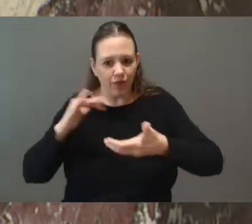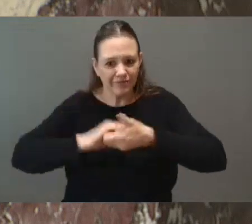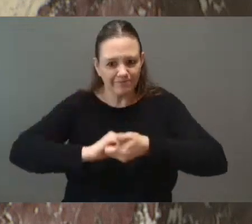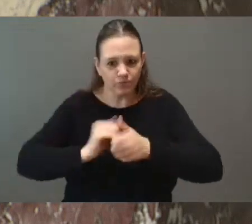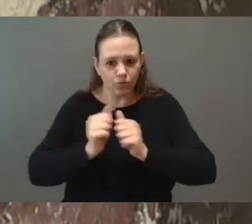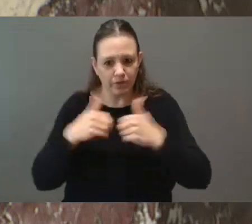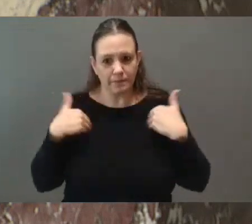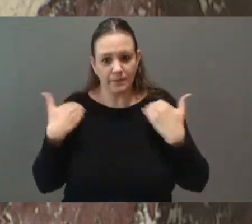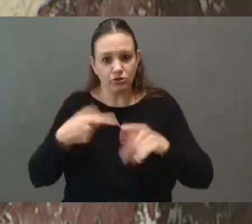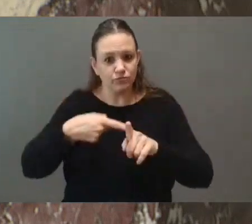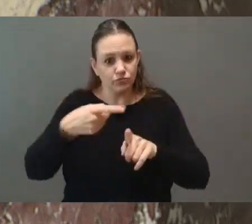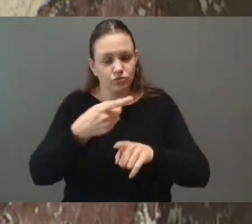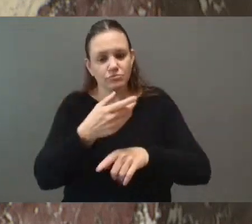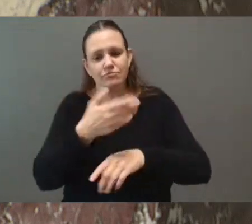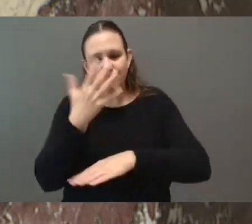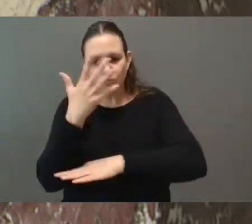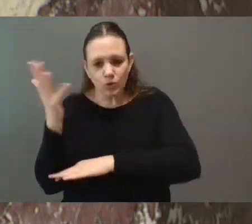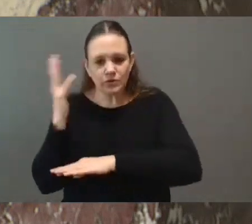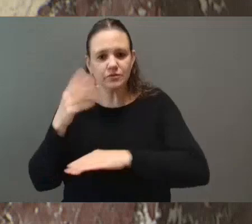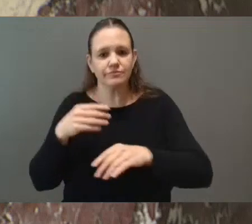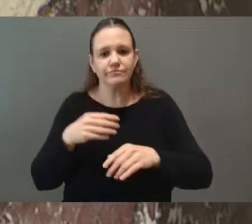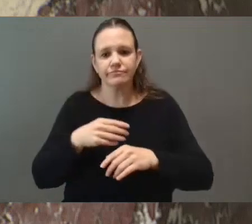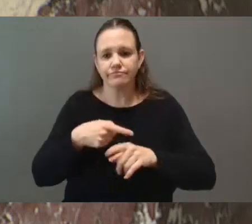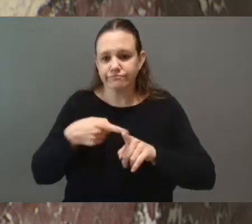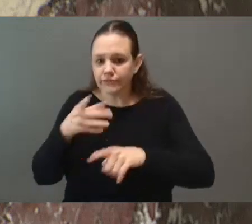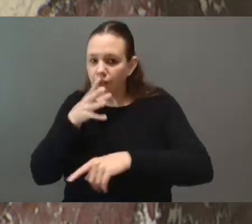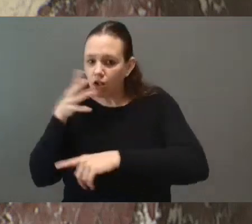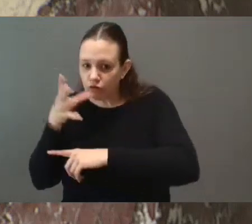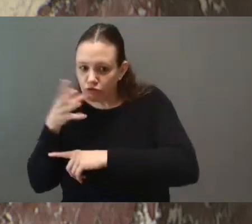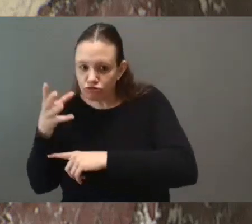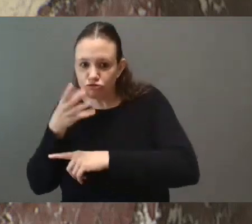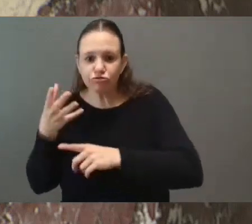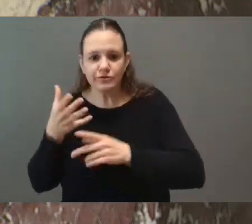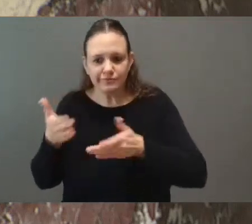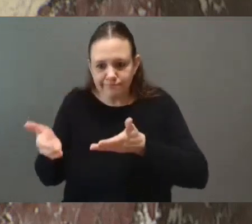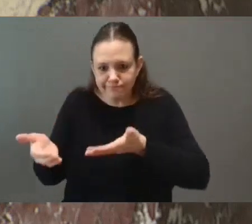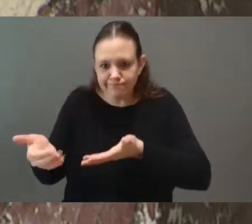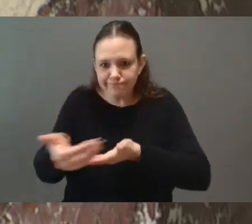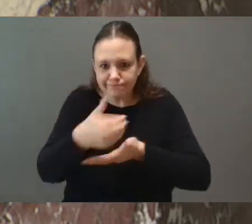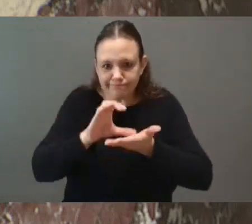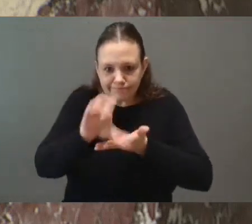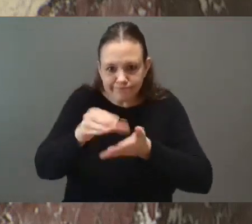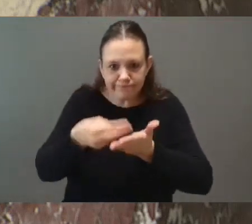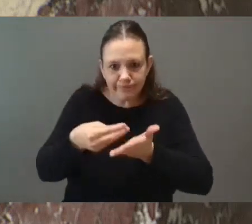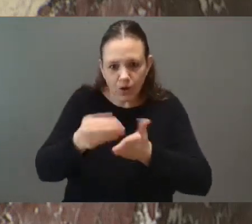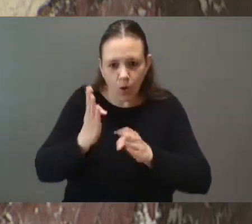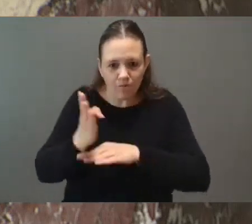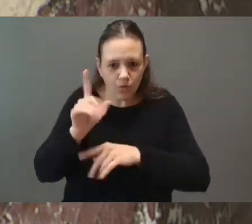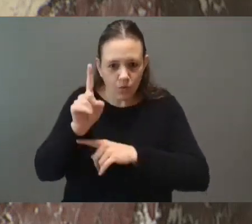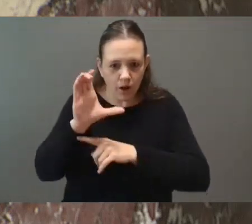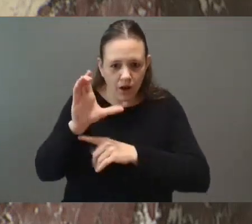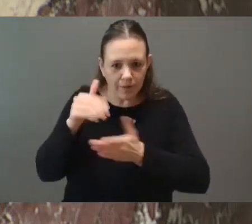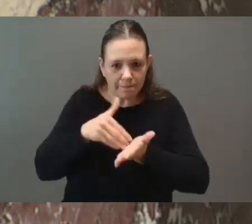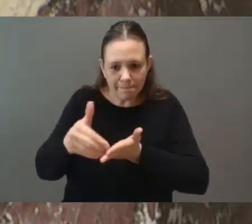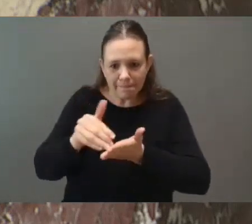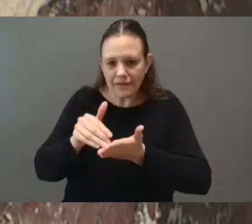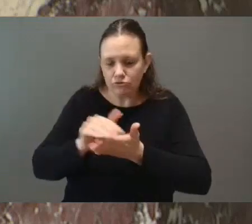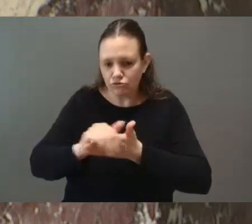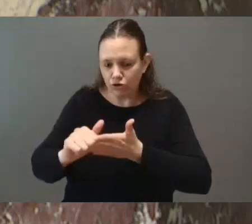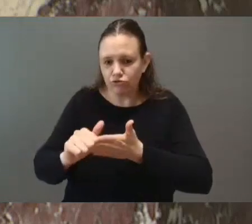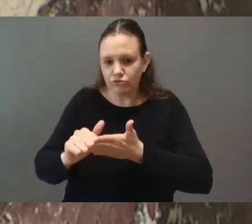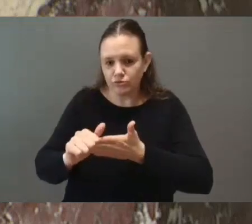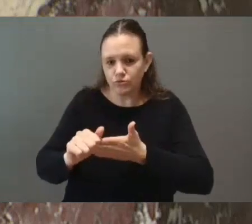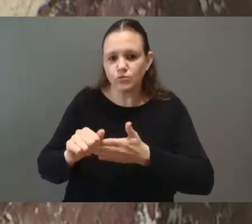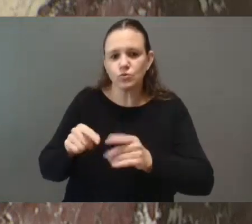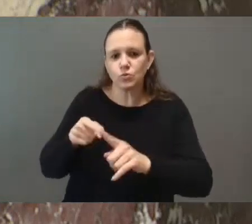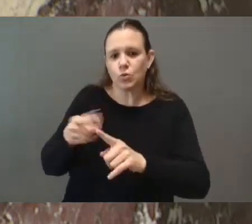standing up more than $100 million for agriculture producers, ranchers across this province to be able to hold water back on the land. We